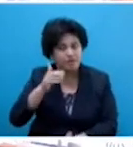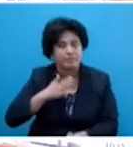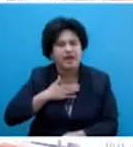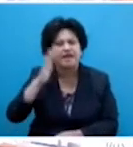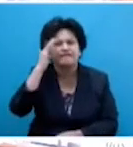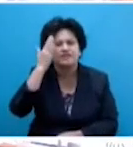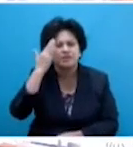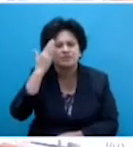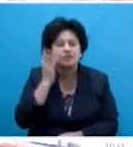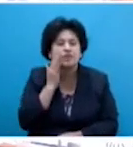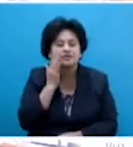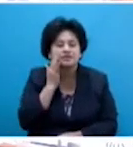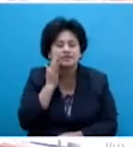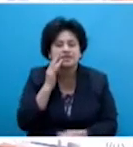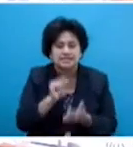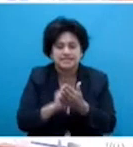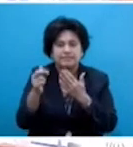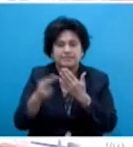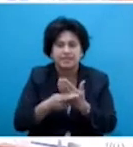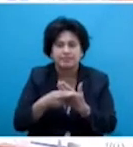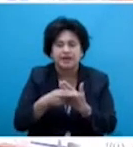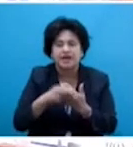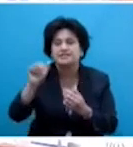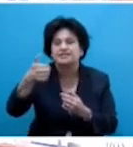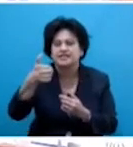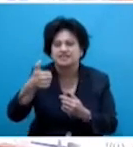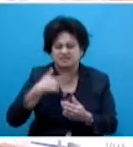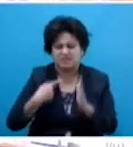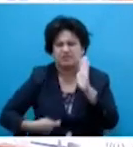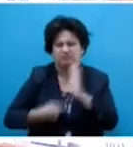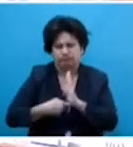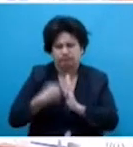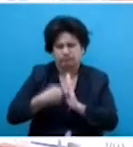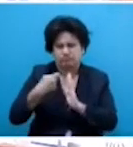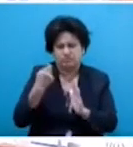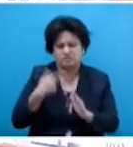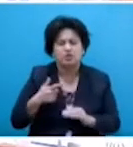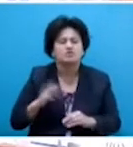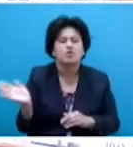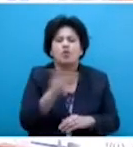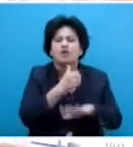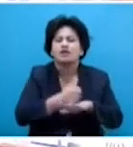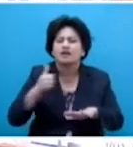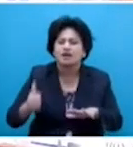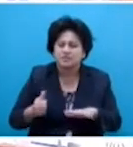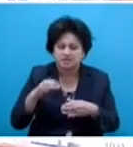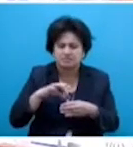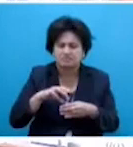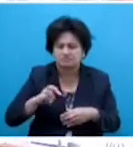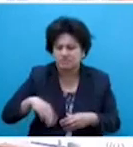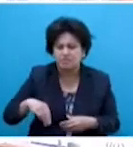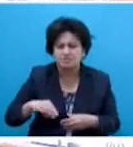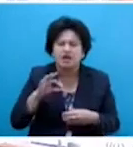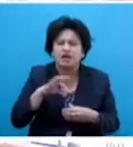of September the 6th, which was done in anger and disgust when all government members voted against an